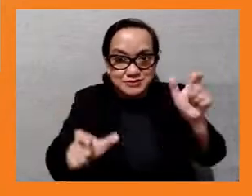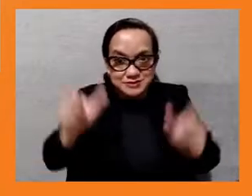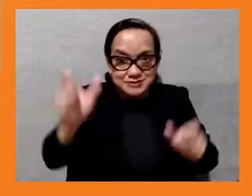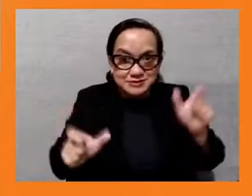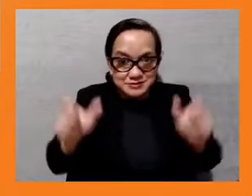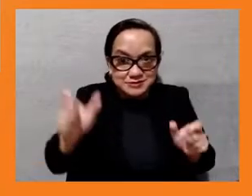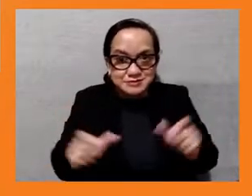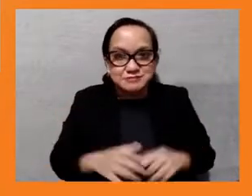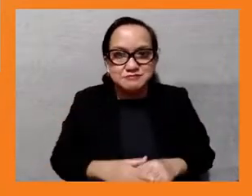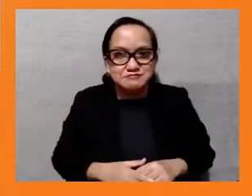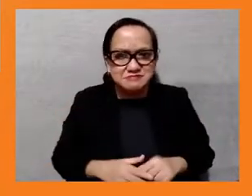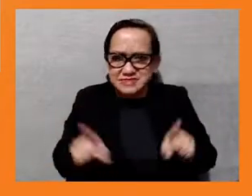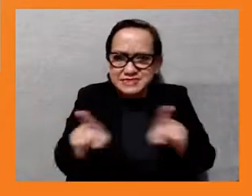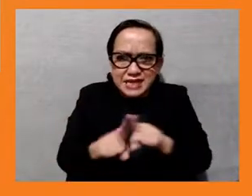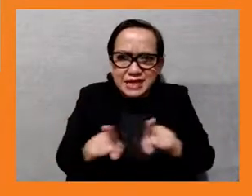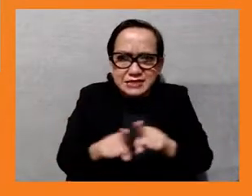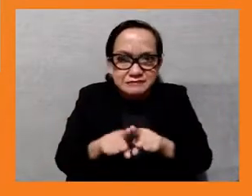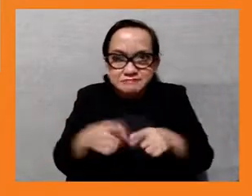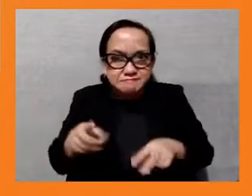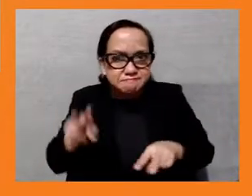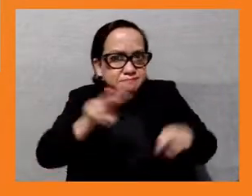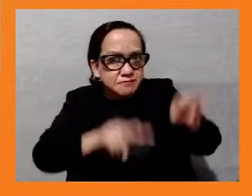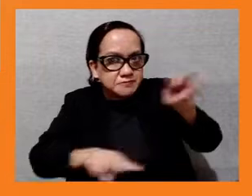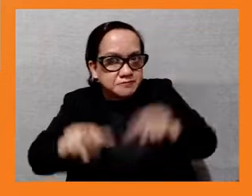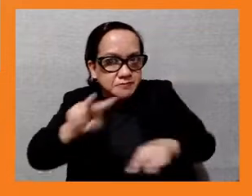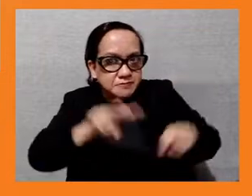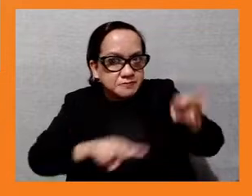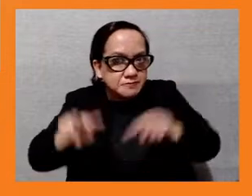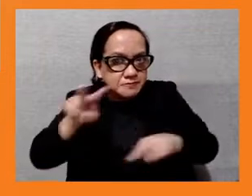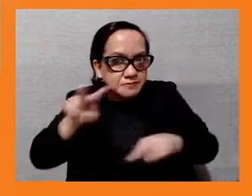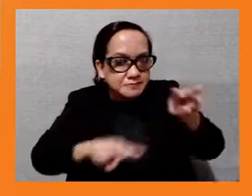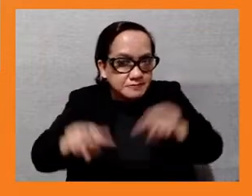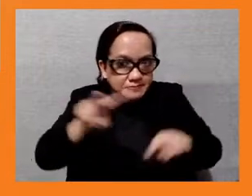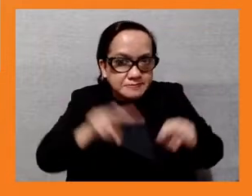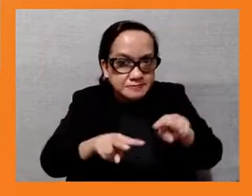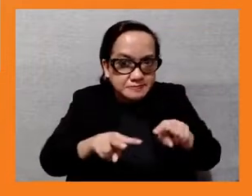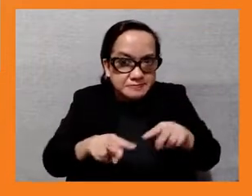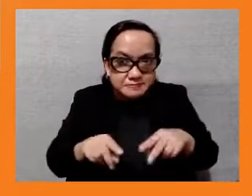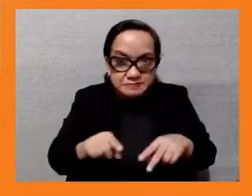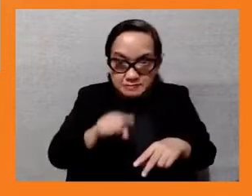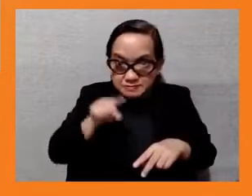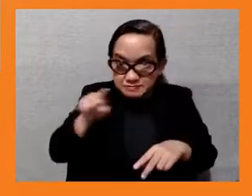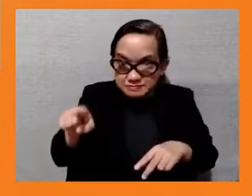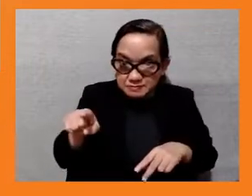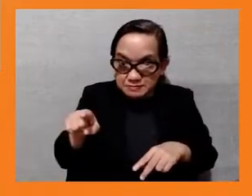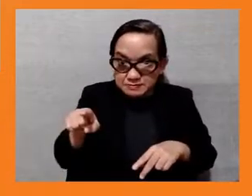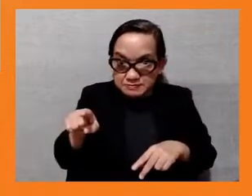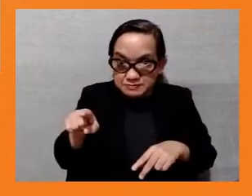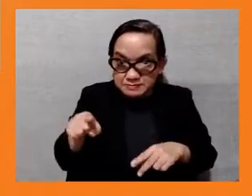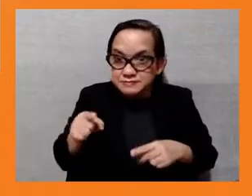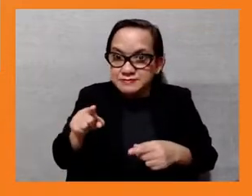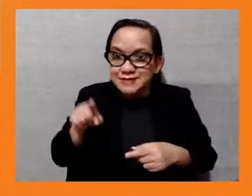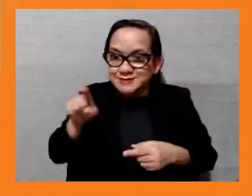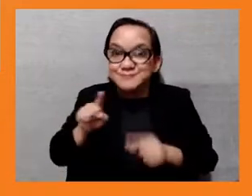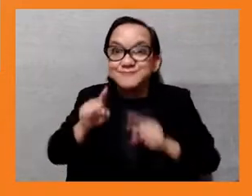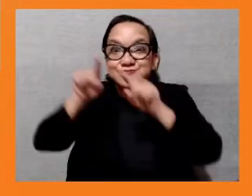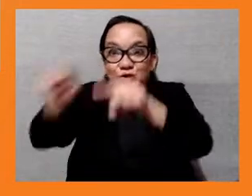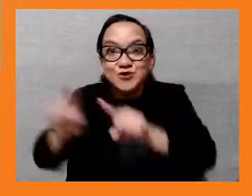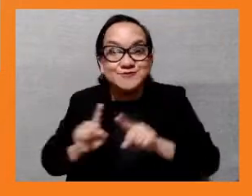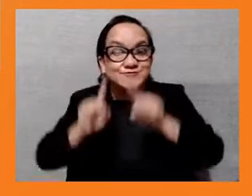what tranche a project is. If it falls under a multi-tranche financing facility, we have seen this in the case of